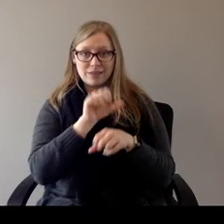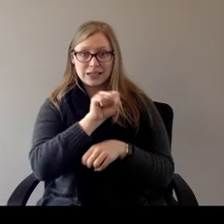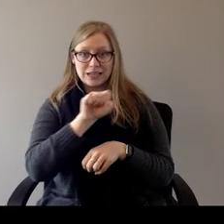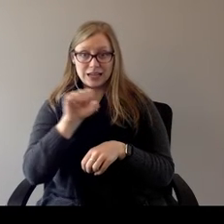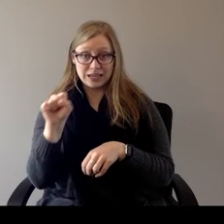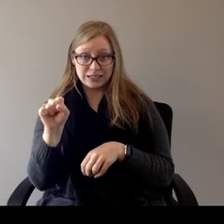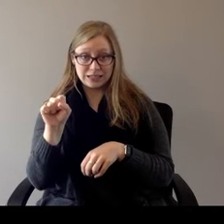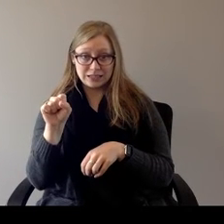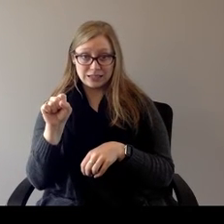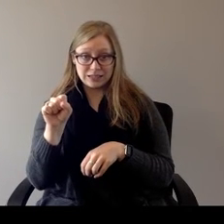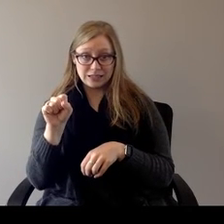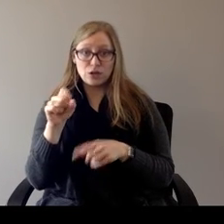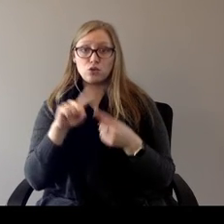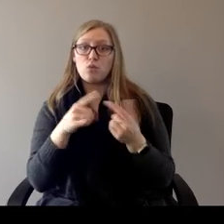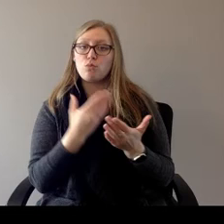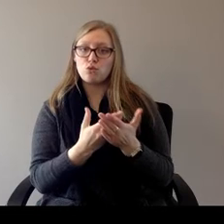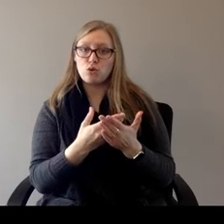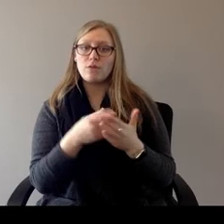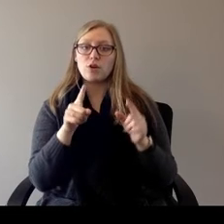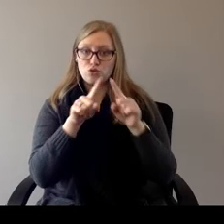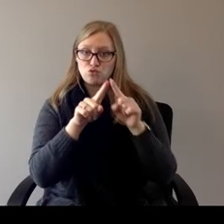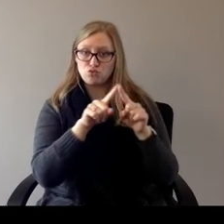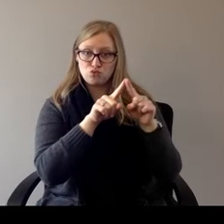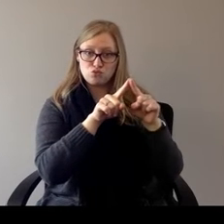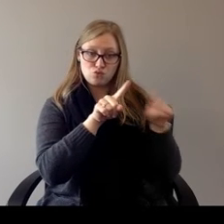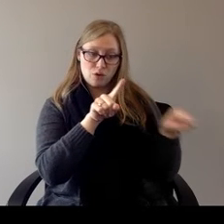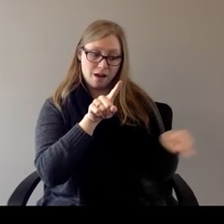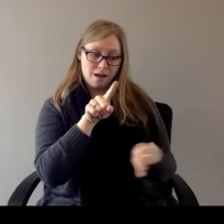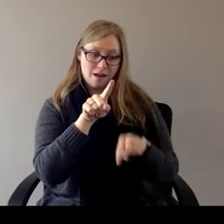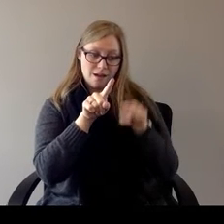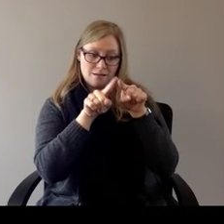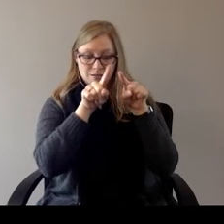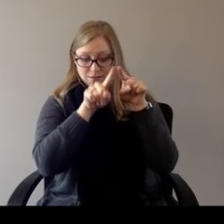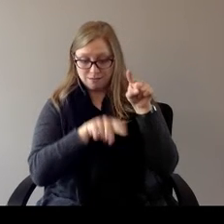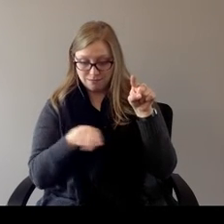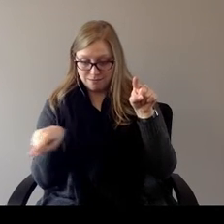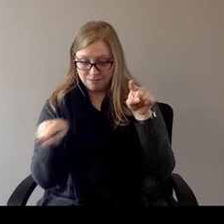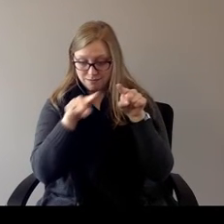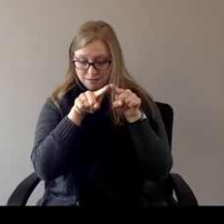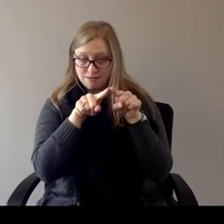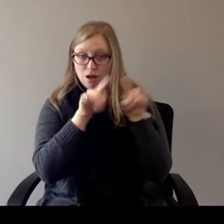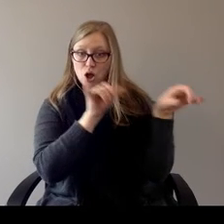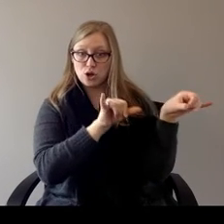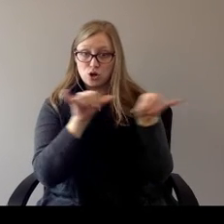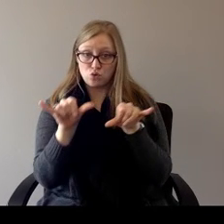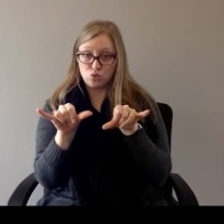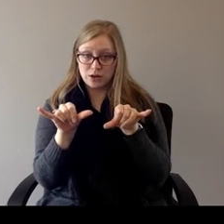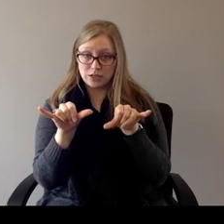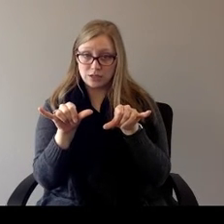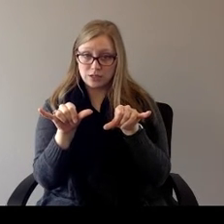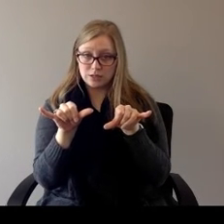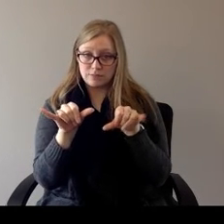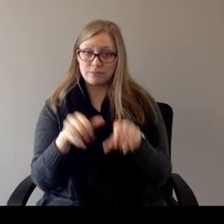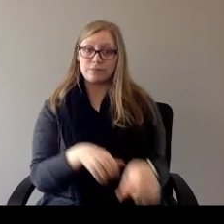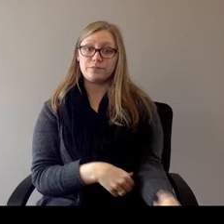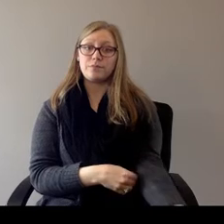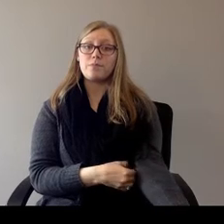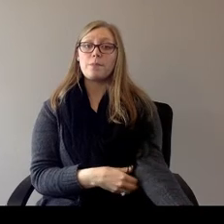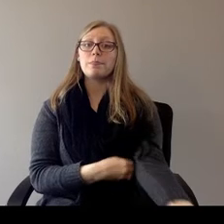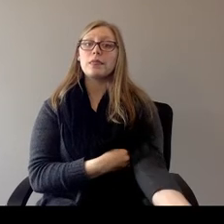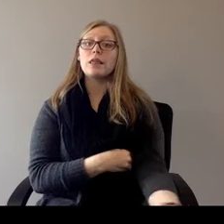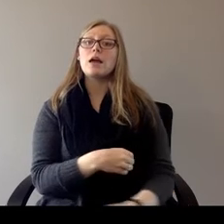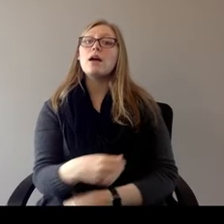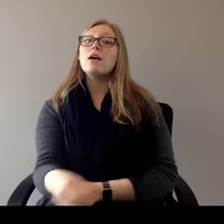don't have to, but it's a suggestion. I'm going to mark the sides that are marked as congruent with the same color. So